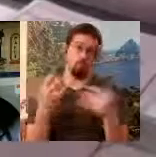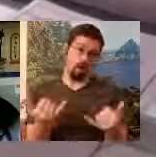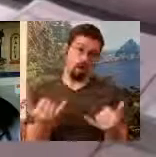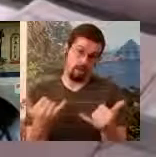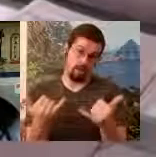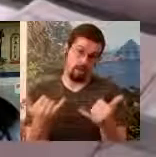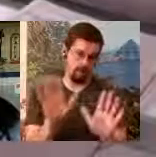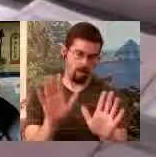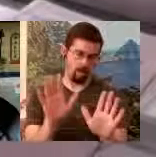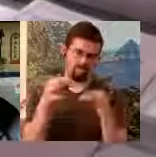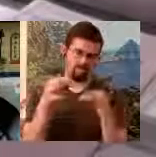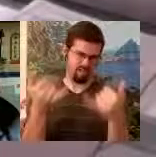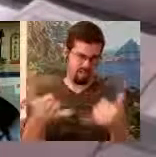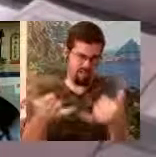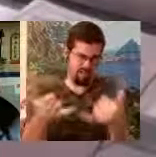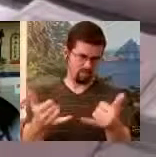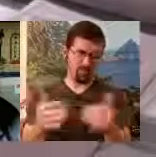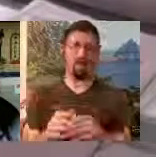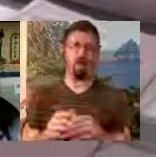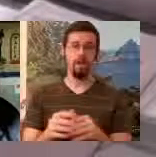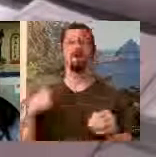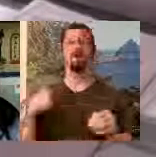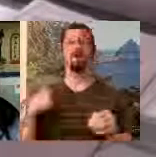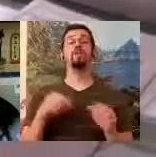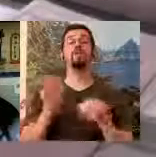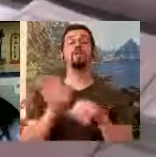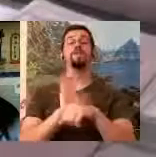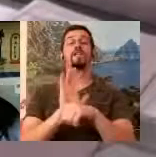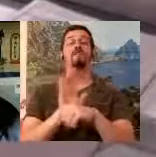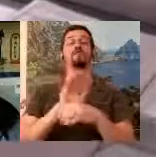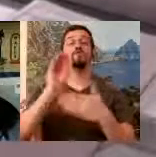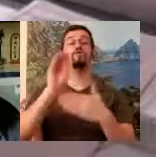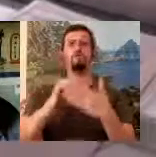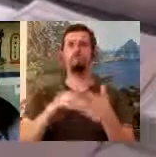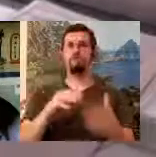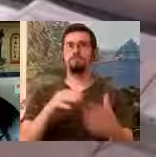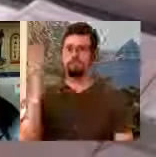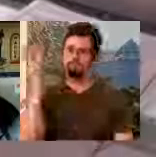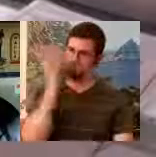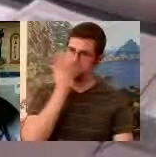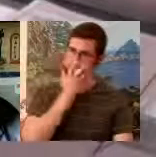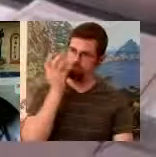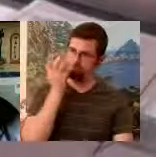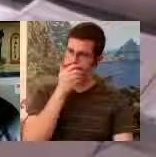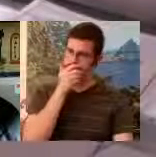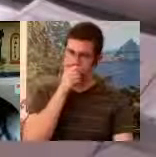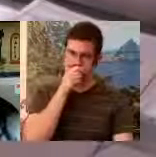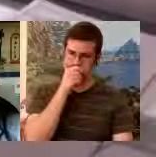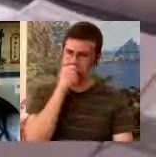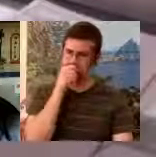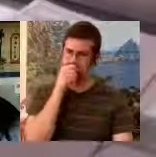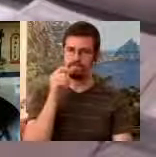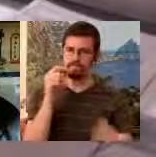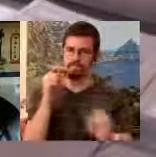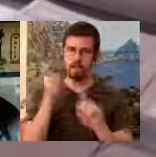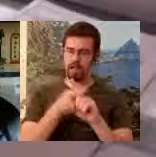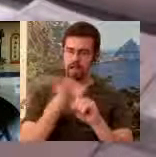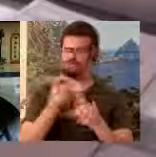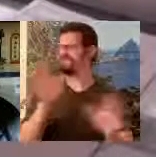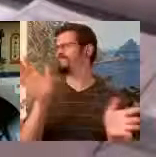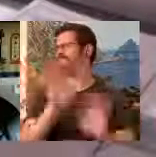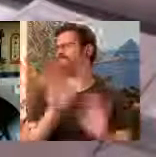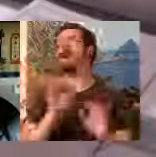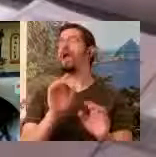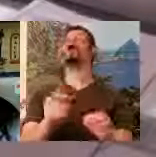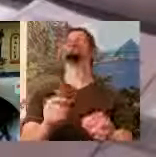are right now here. When we do video transcription, boy, it ain't automatic. Excuse me, that's a joke. It is not